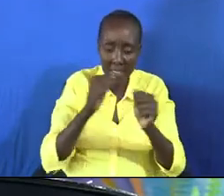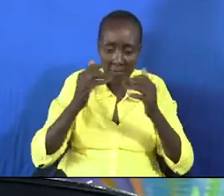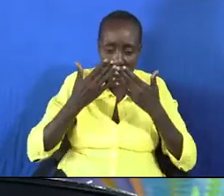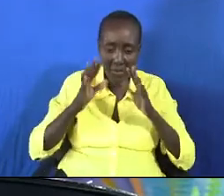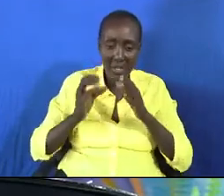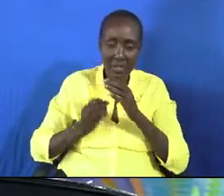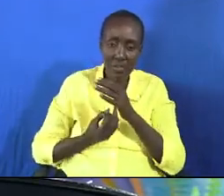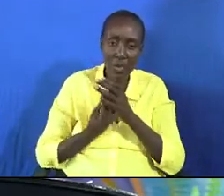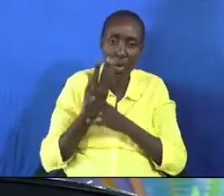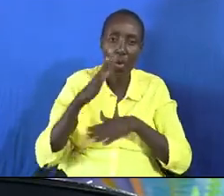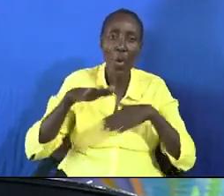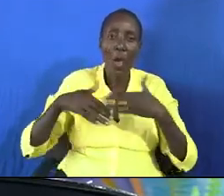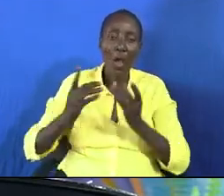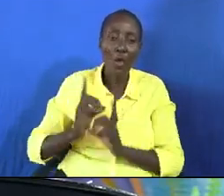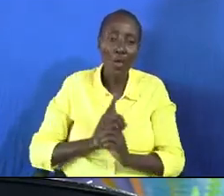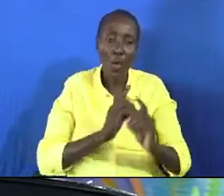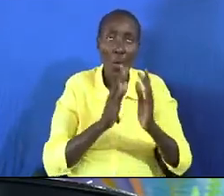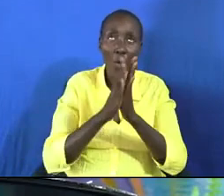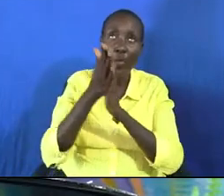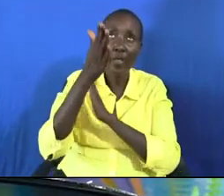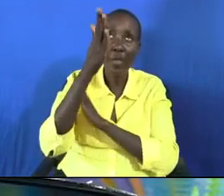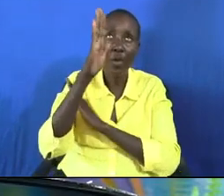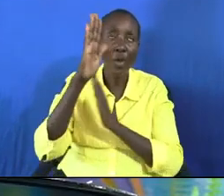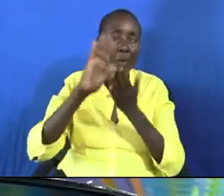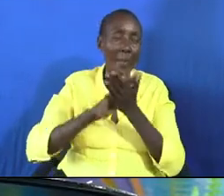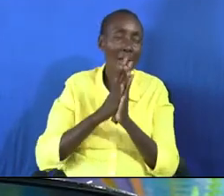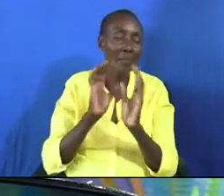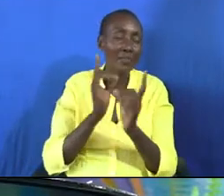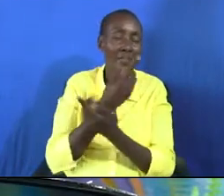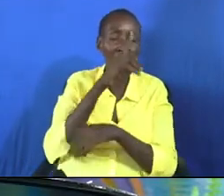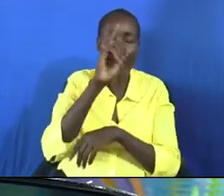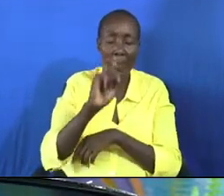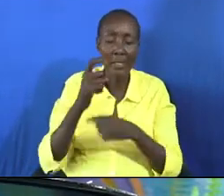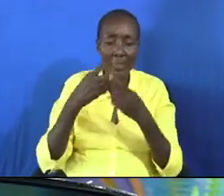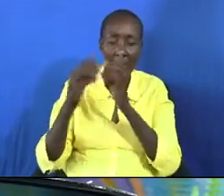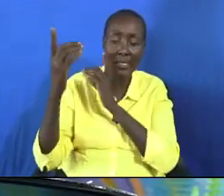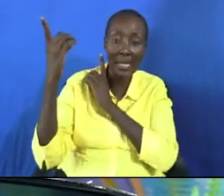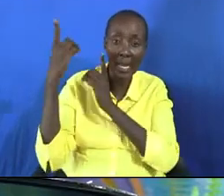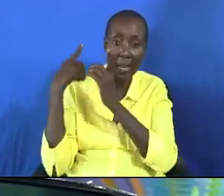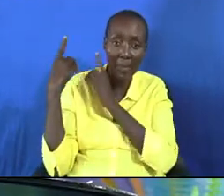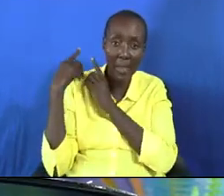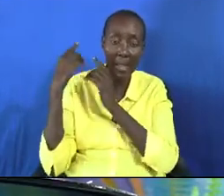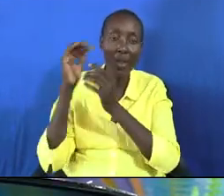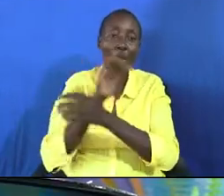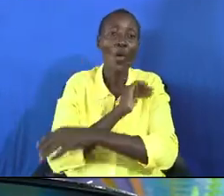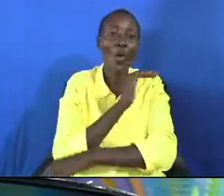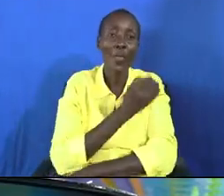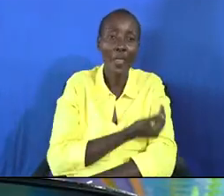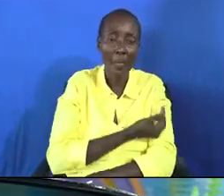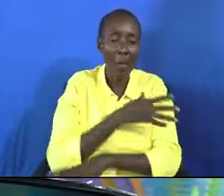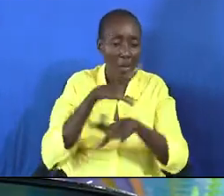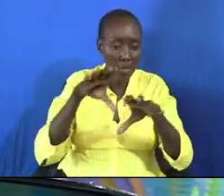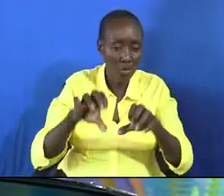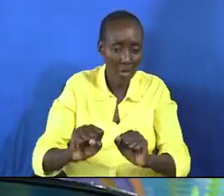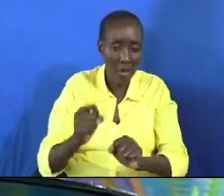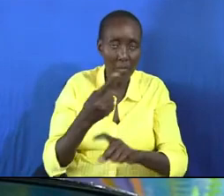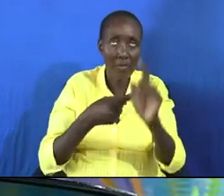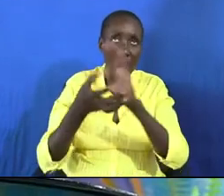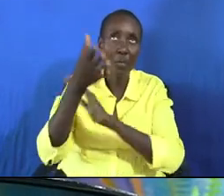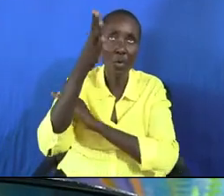you grow? Your walk with God will be different depending on how much power you tap from